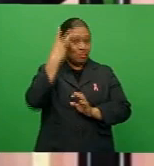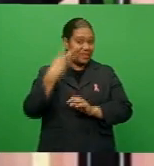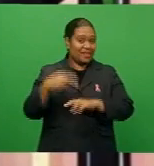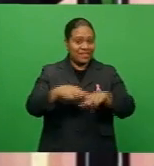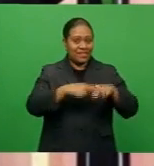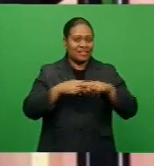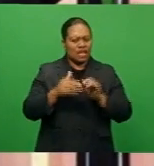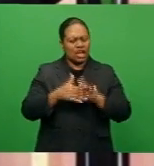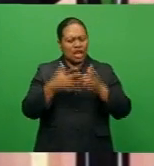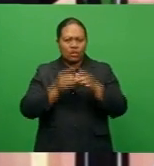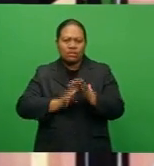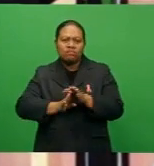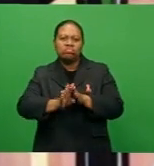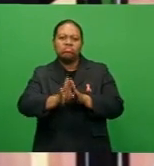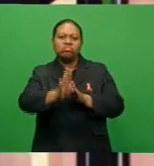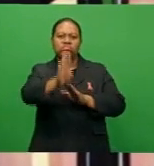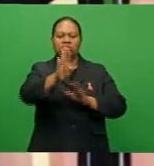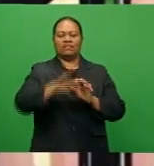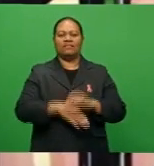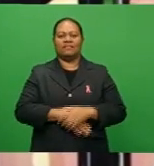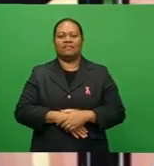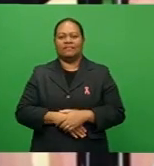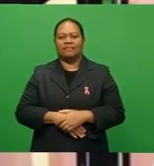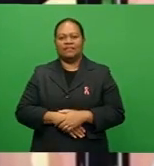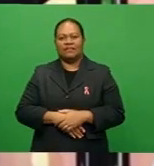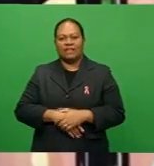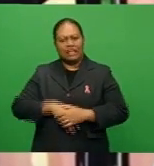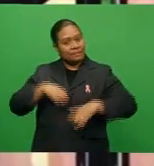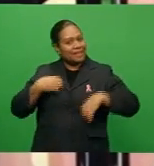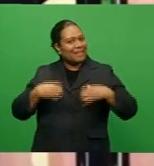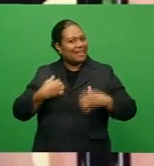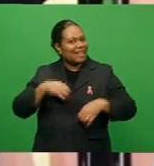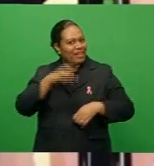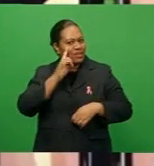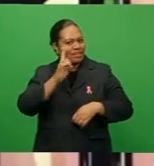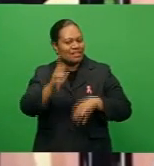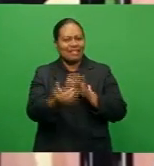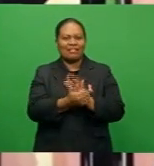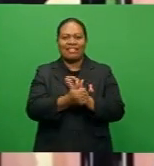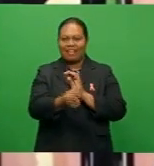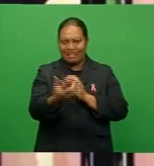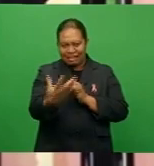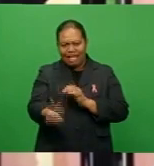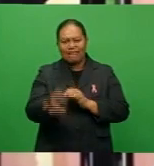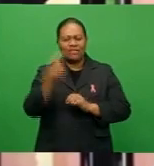it's growing at a tremendous rate, and it's exciting to see the talents that's already been